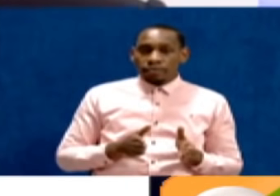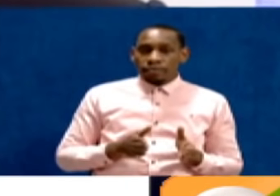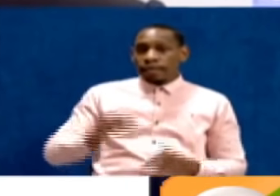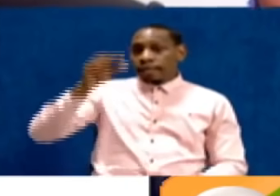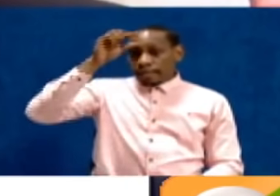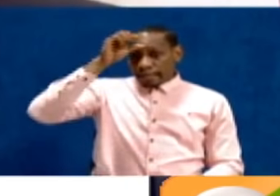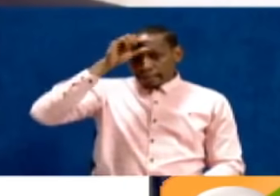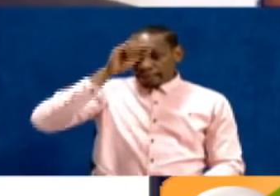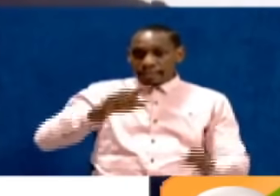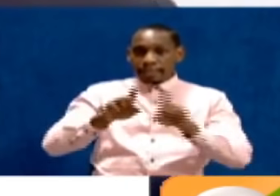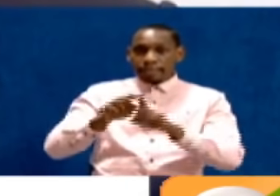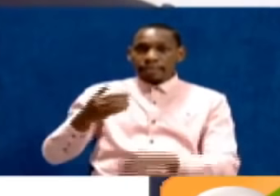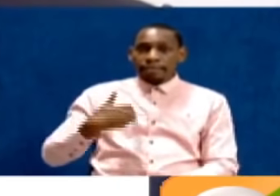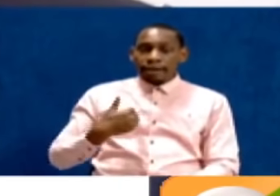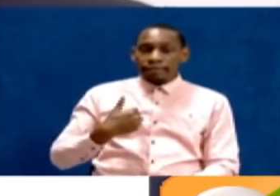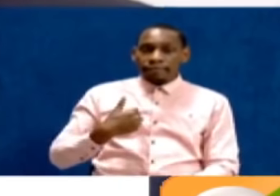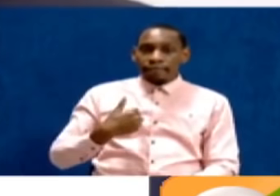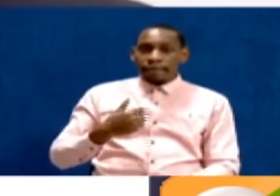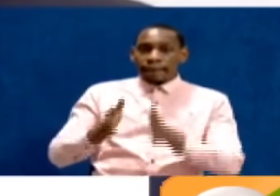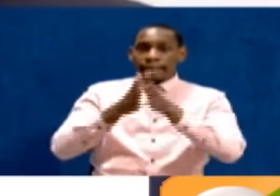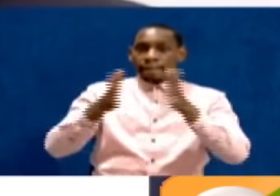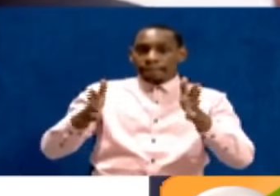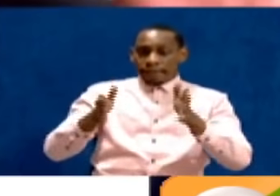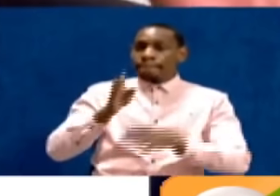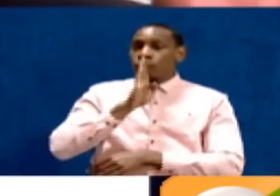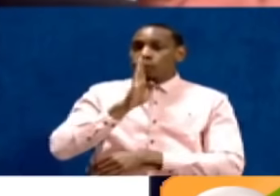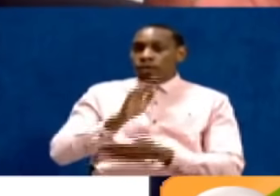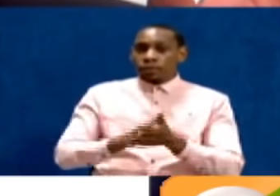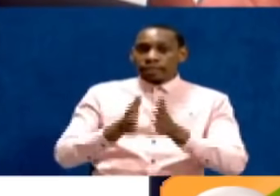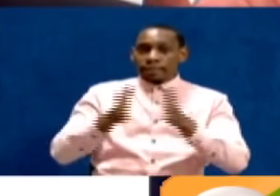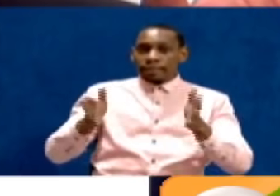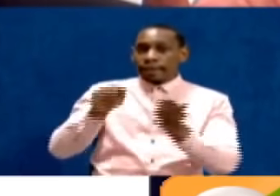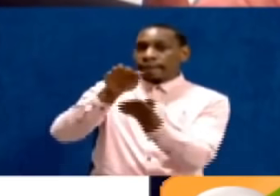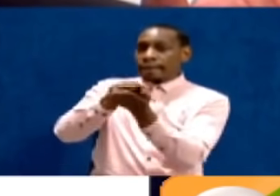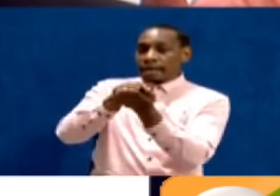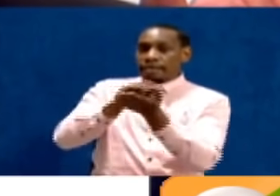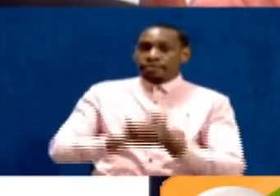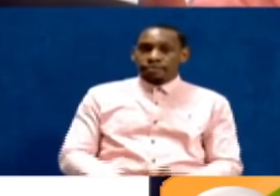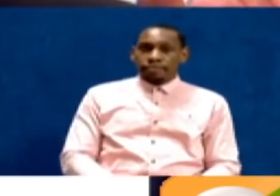the government is also having its mega Fuliza with the big creditors